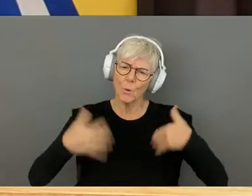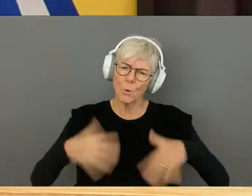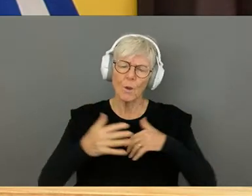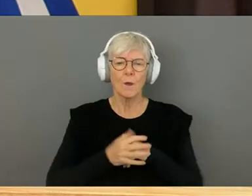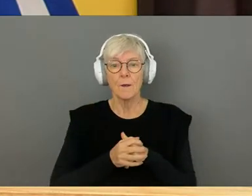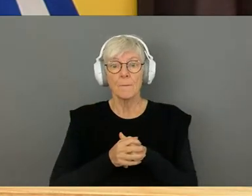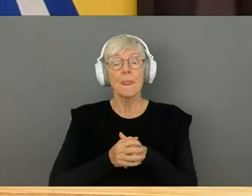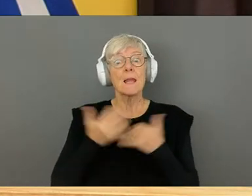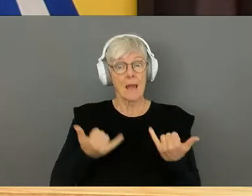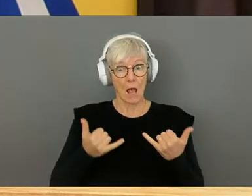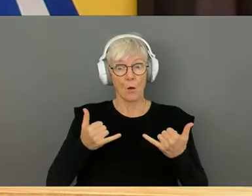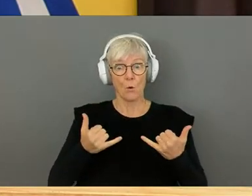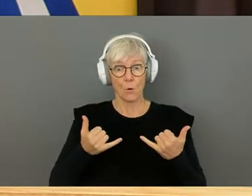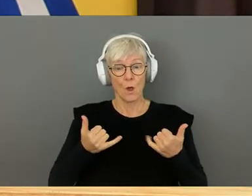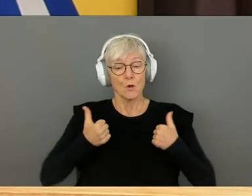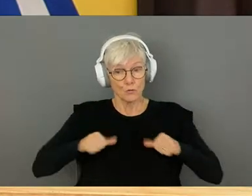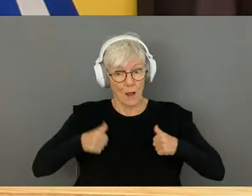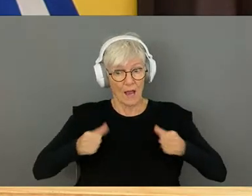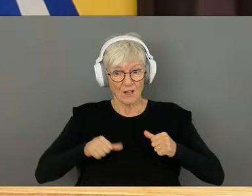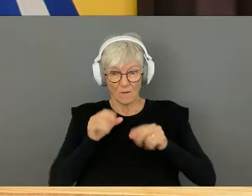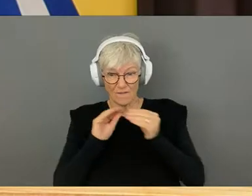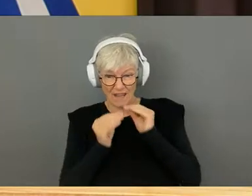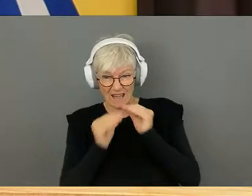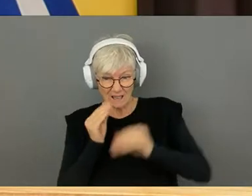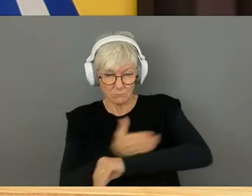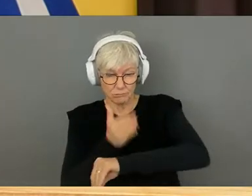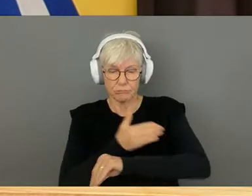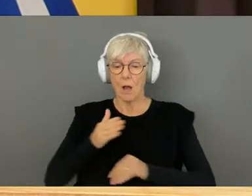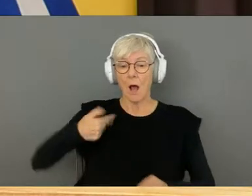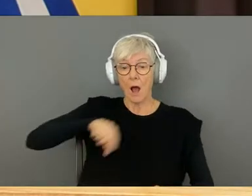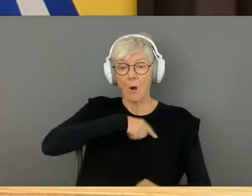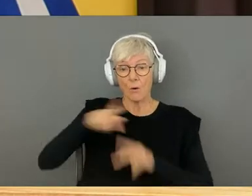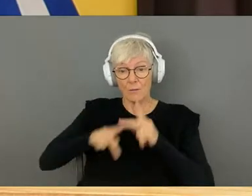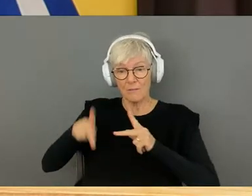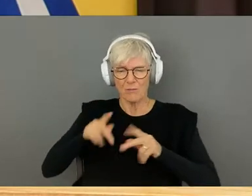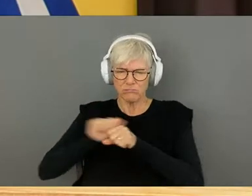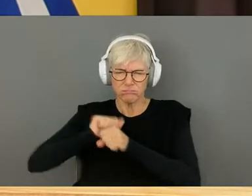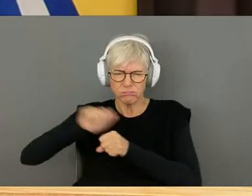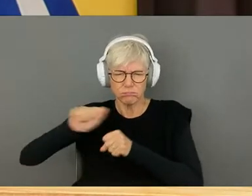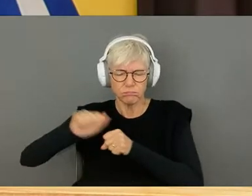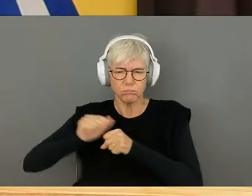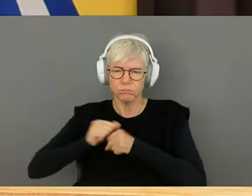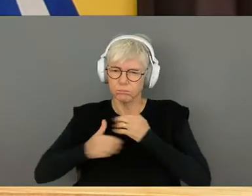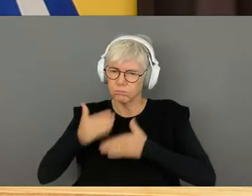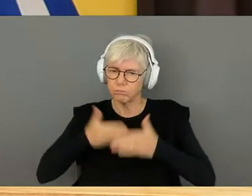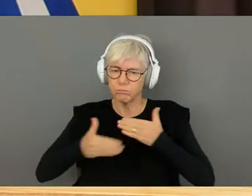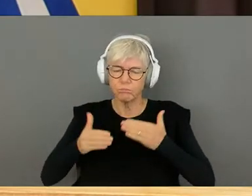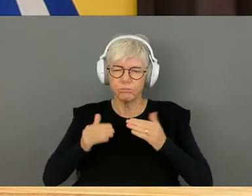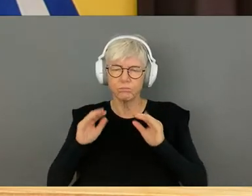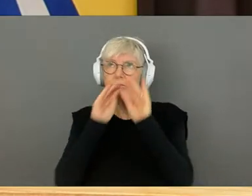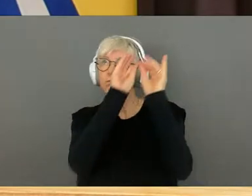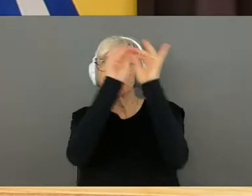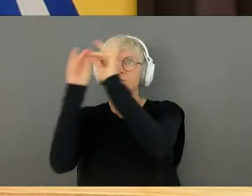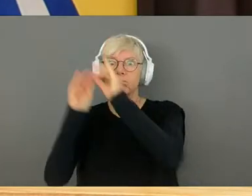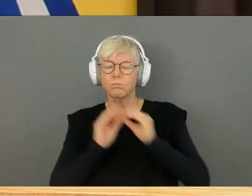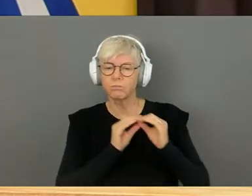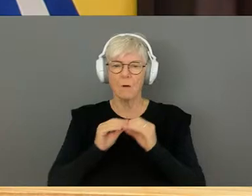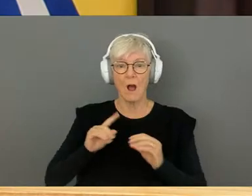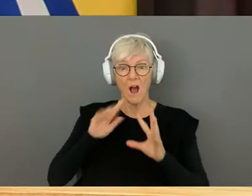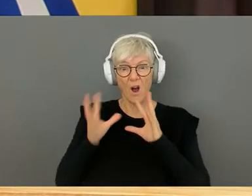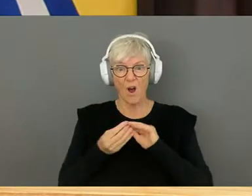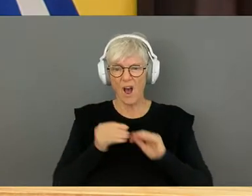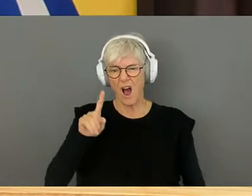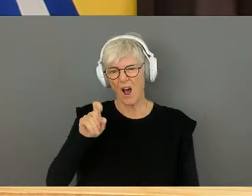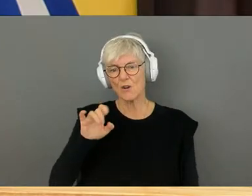restoration efforts. Crews continue to work and make steady progress with approximately 108,000 customers restored to